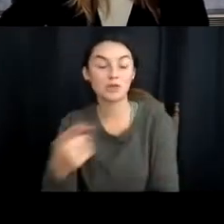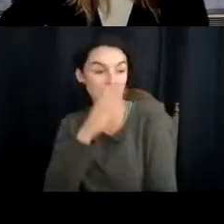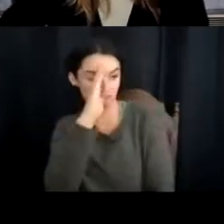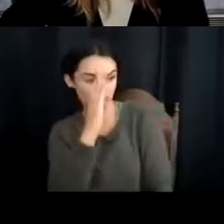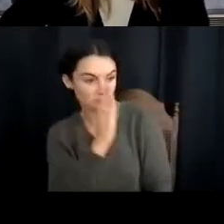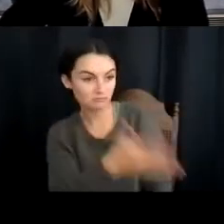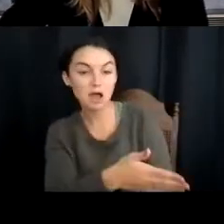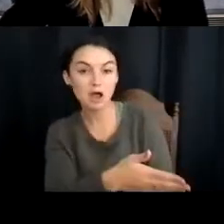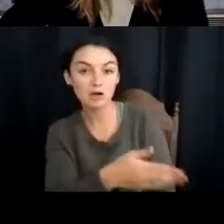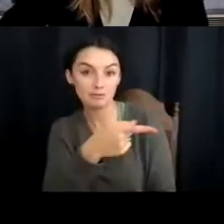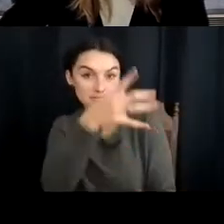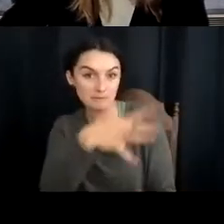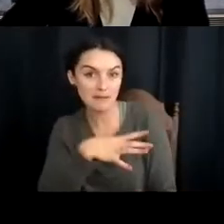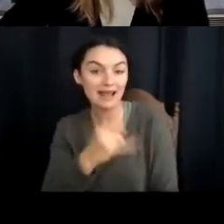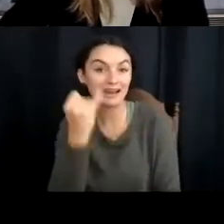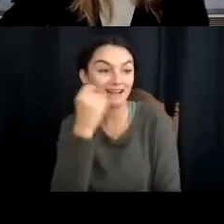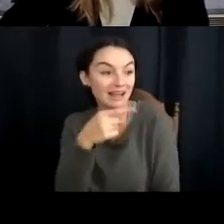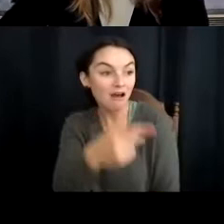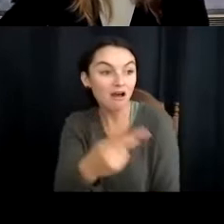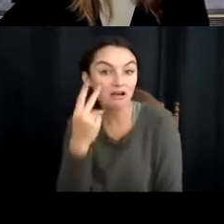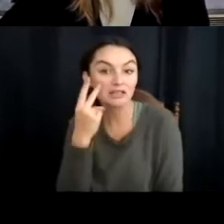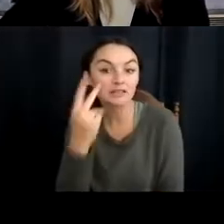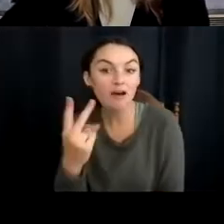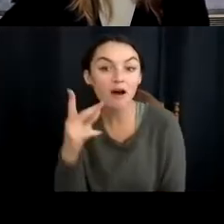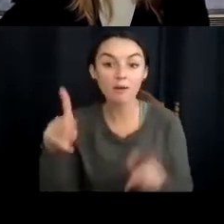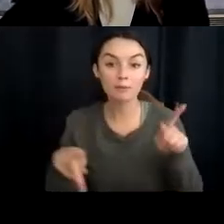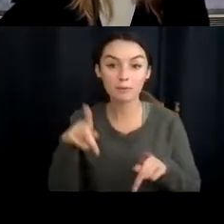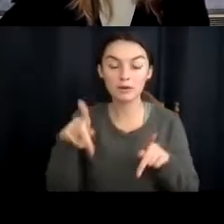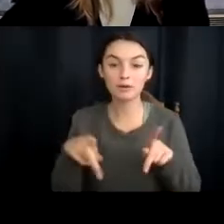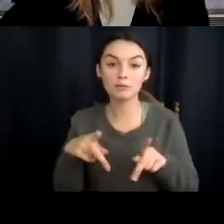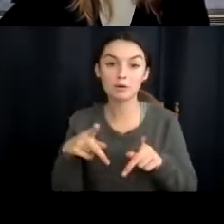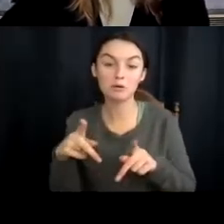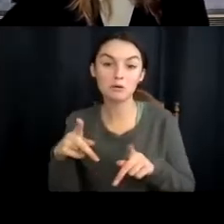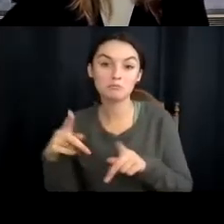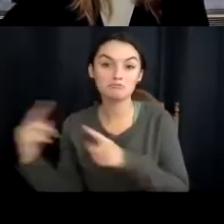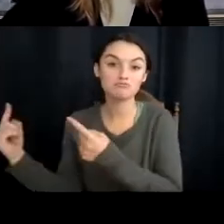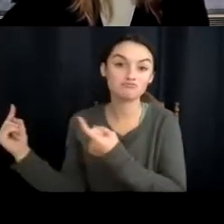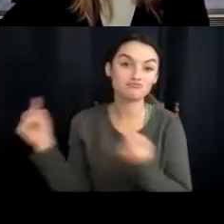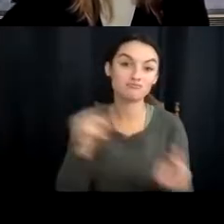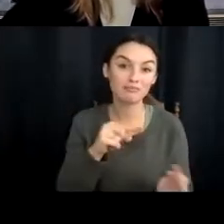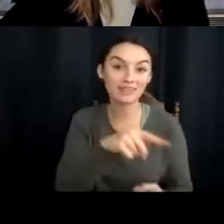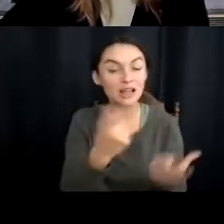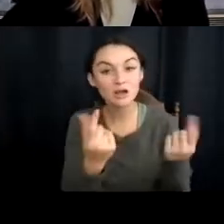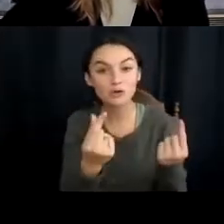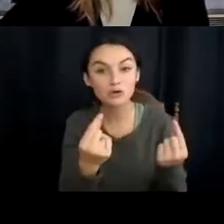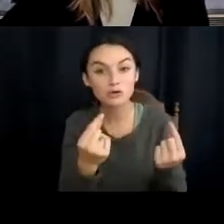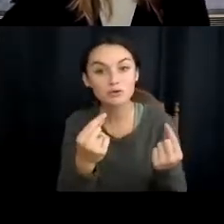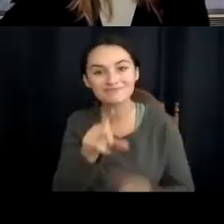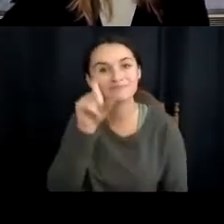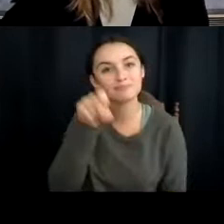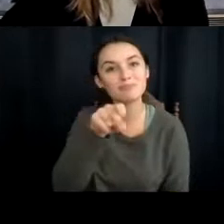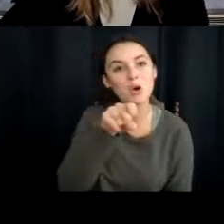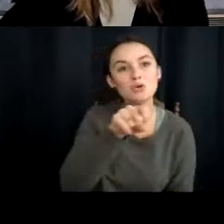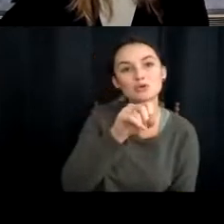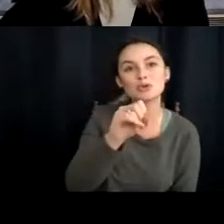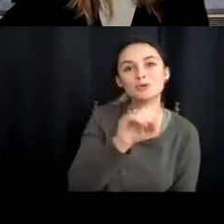directions that if he were to see any people coming on across the continent, that he was supposed to send them back.